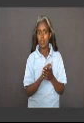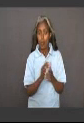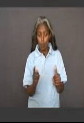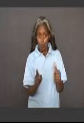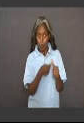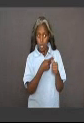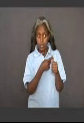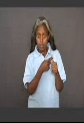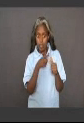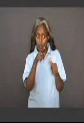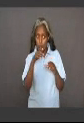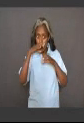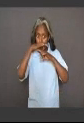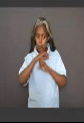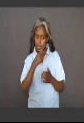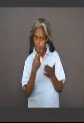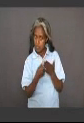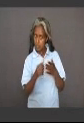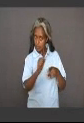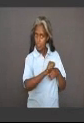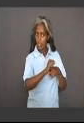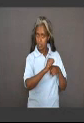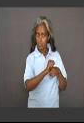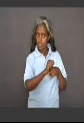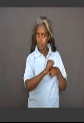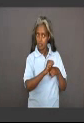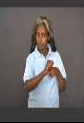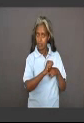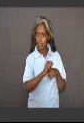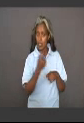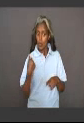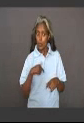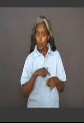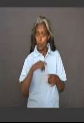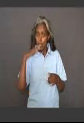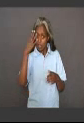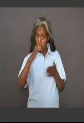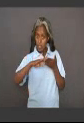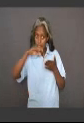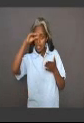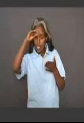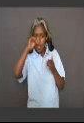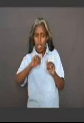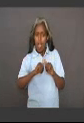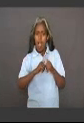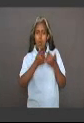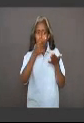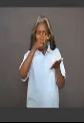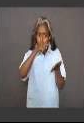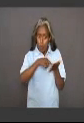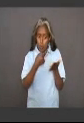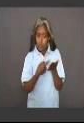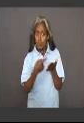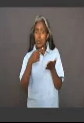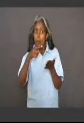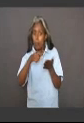Once you have completed this activity, we will learn how to plot those